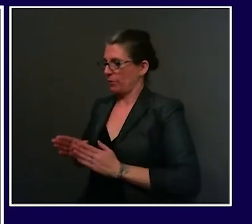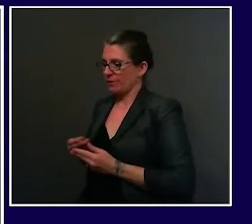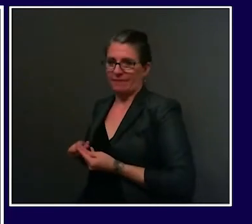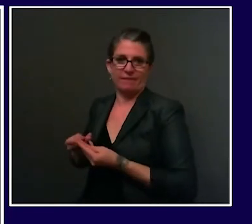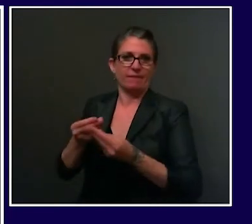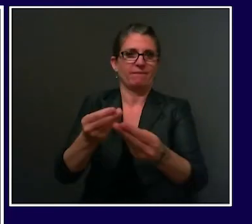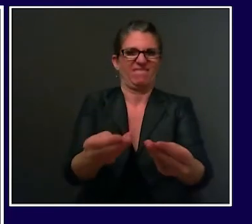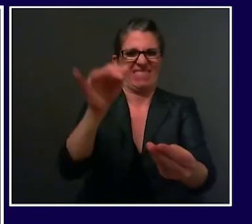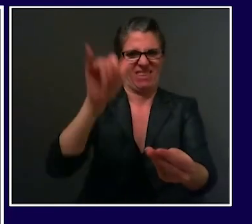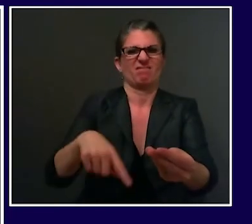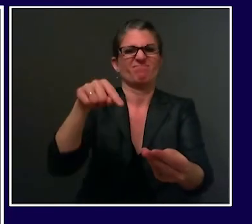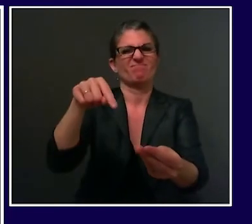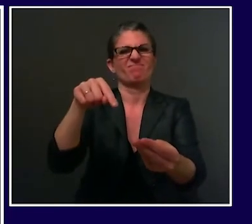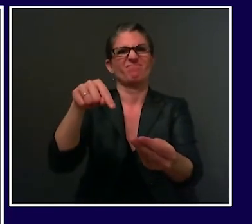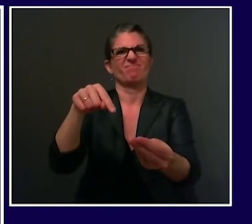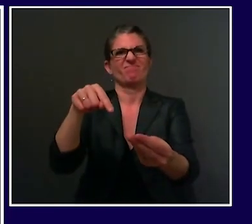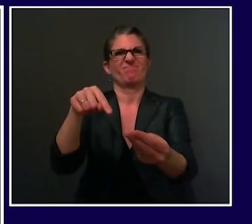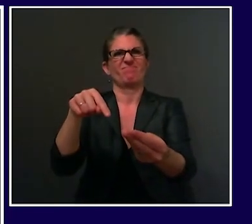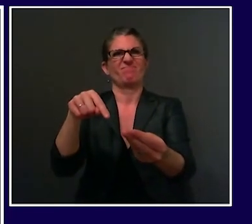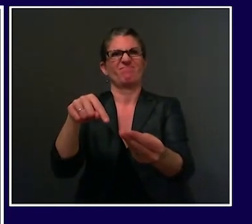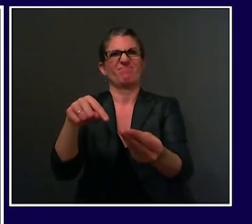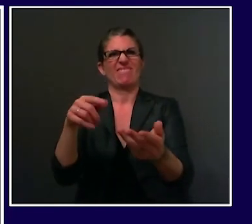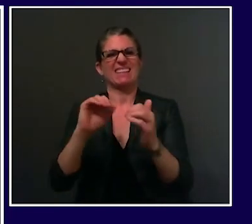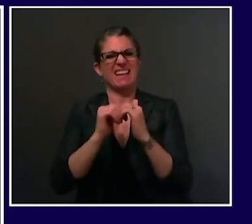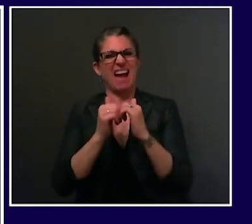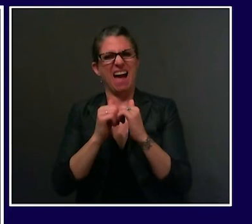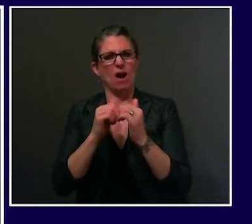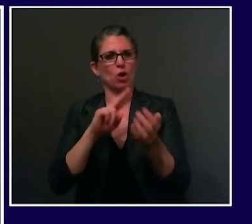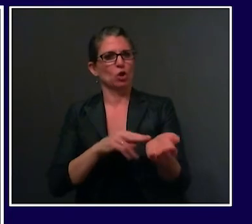the hospitalization front.